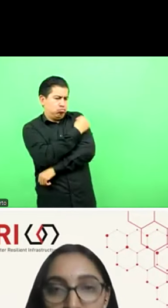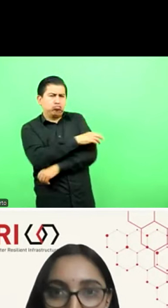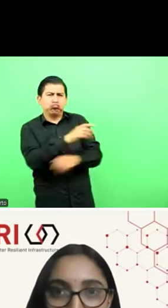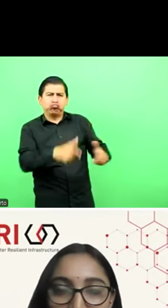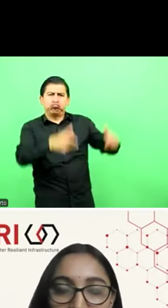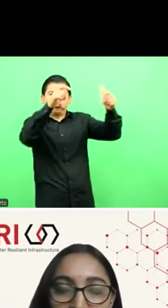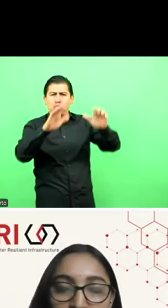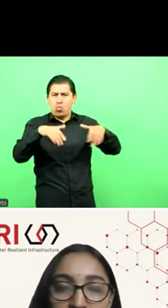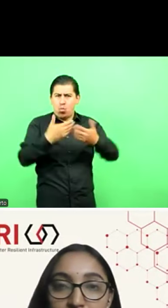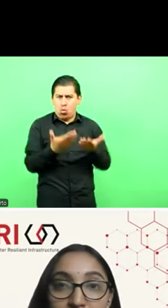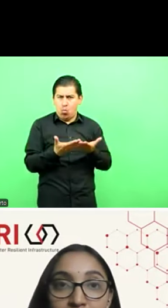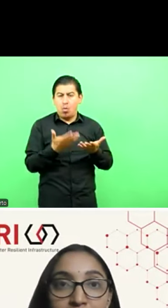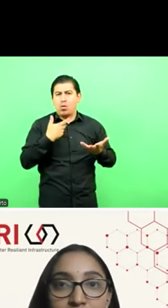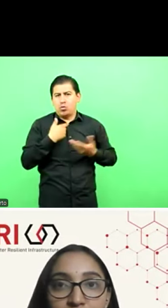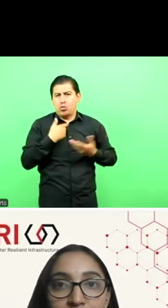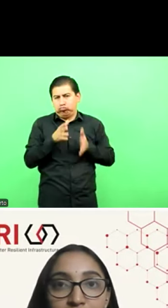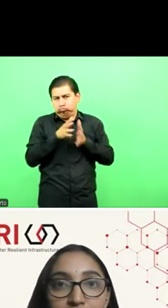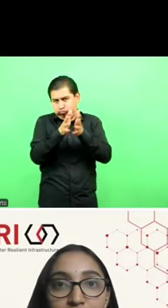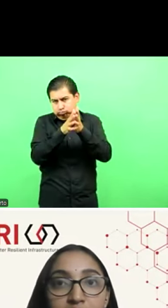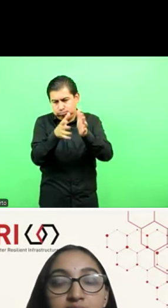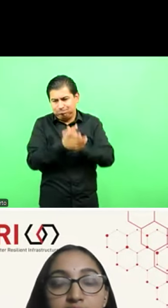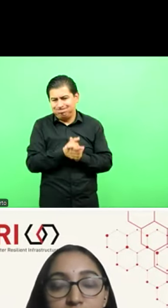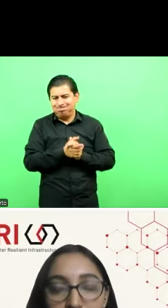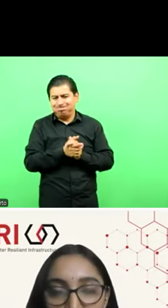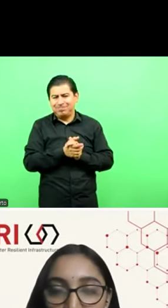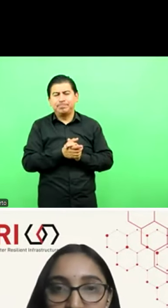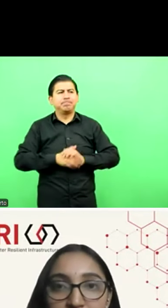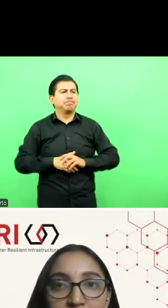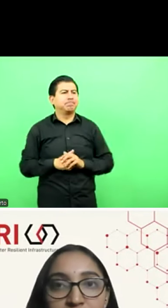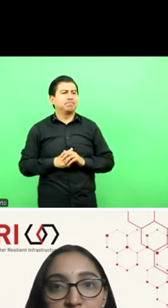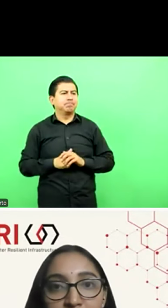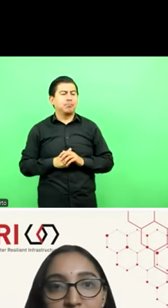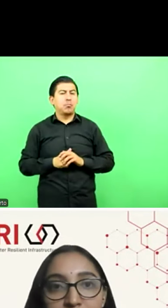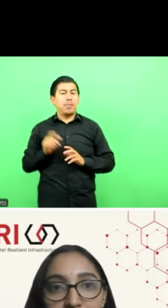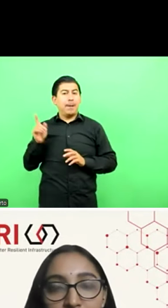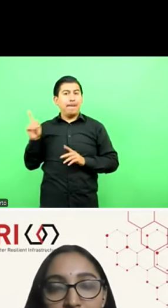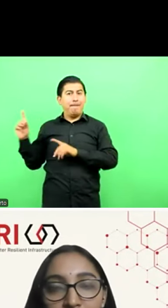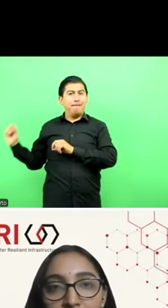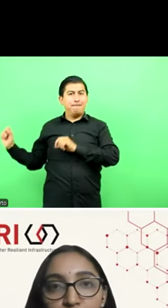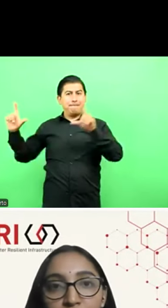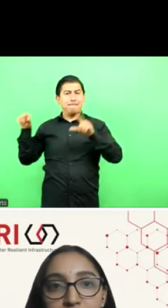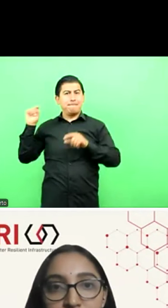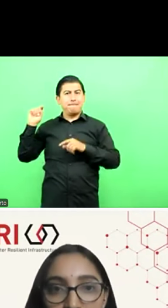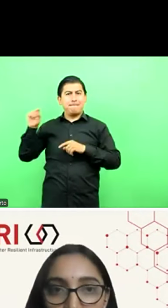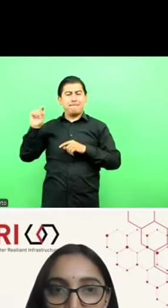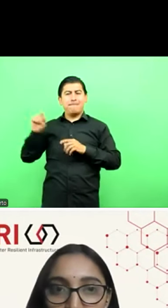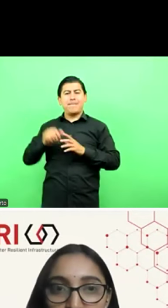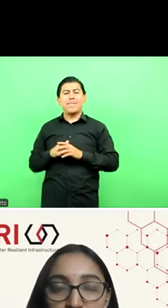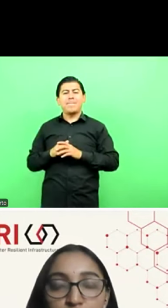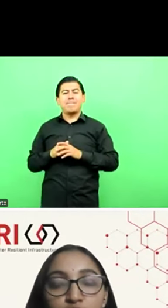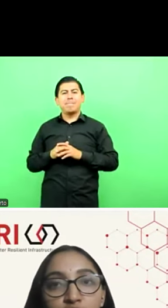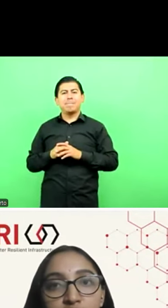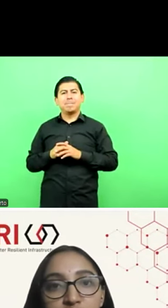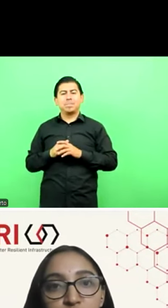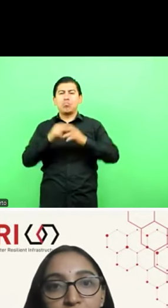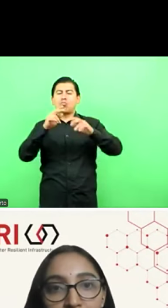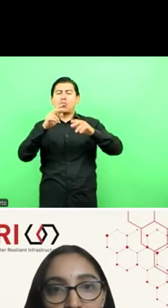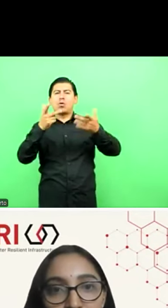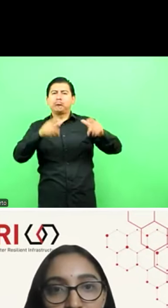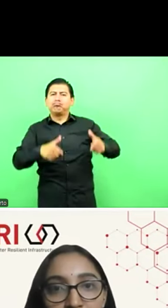urban initiative, urban is a very strategic initiative by CDRI, and via this initiative, we look forward